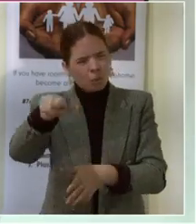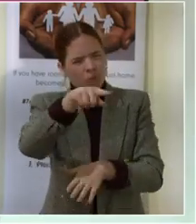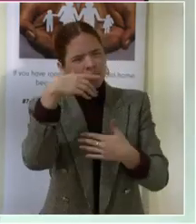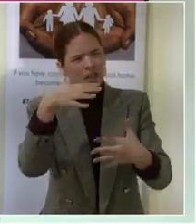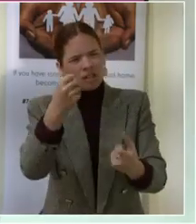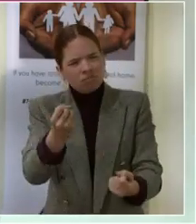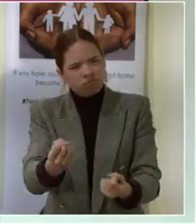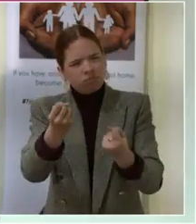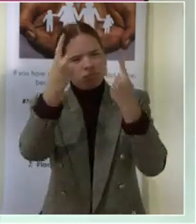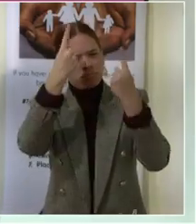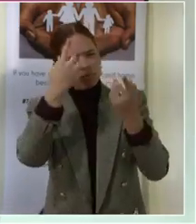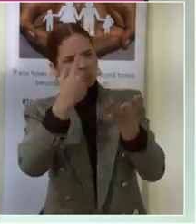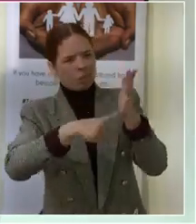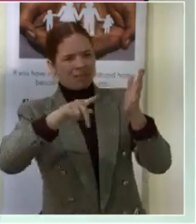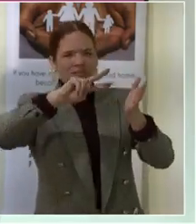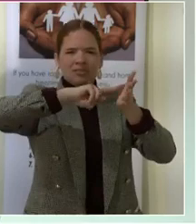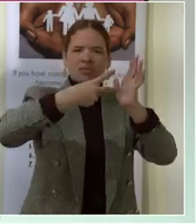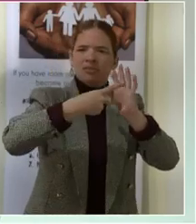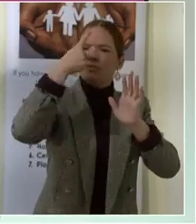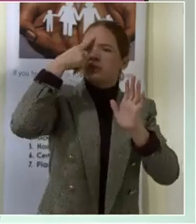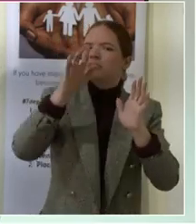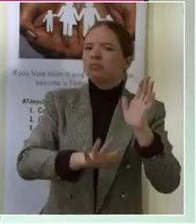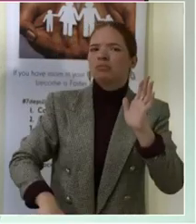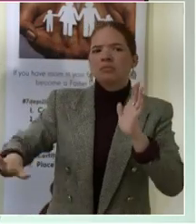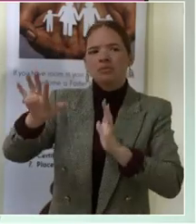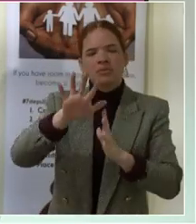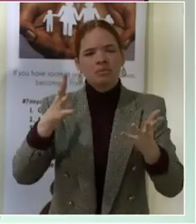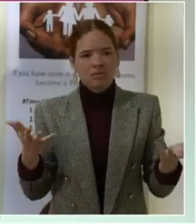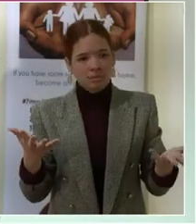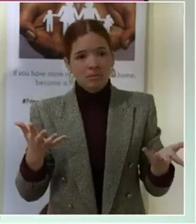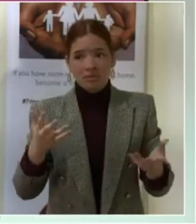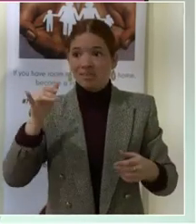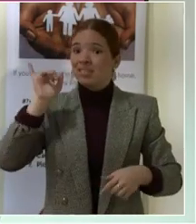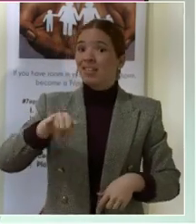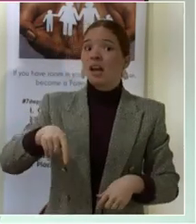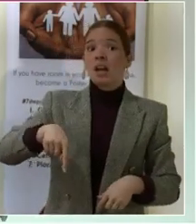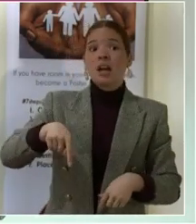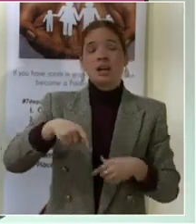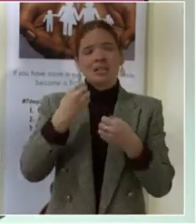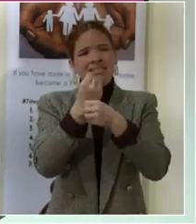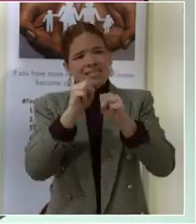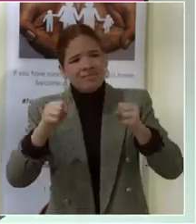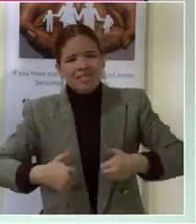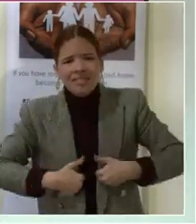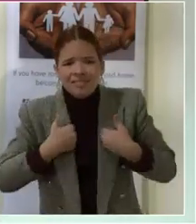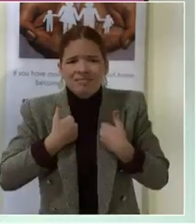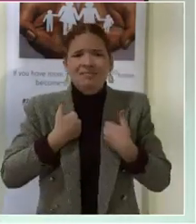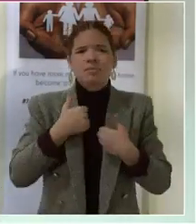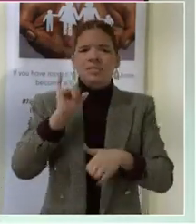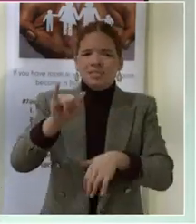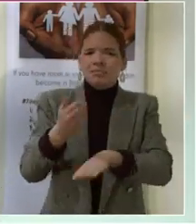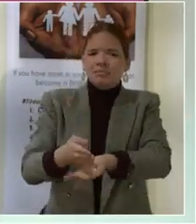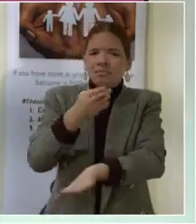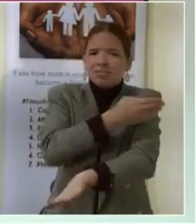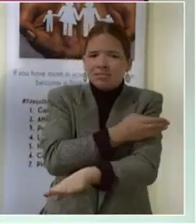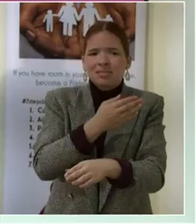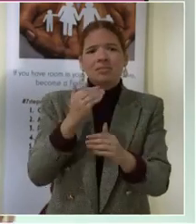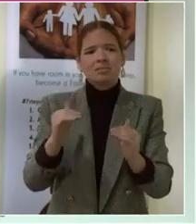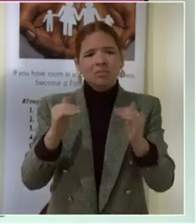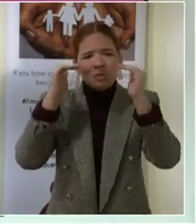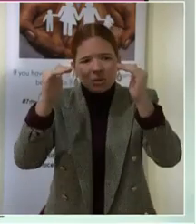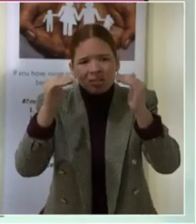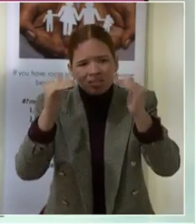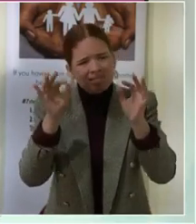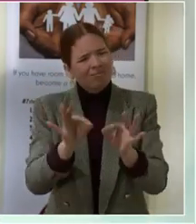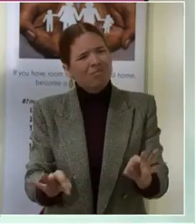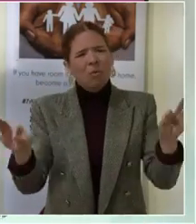I know collectively we have both saved lives and transformed lives, and I don't think there isn't a higher honor than